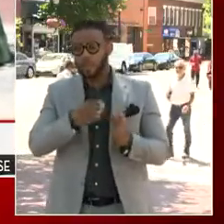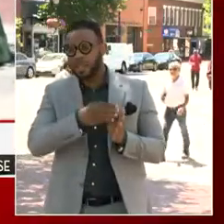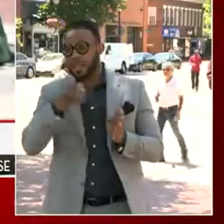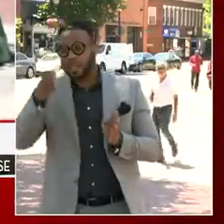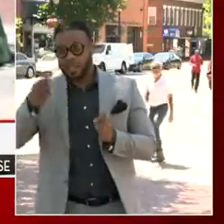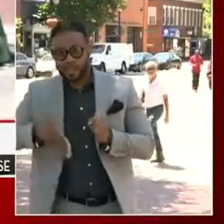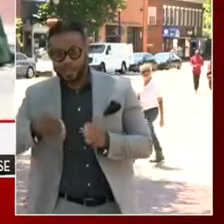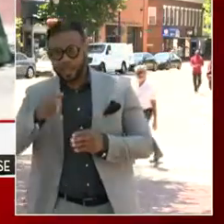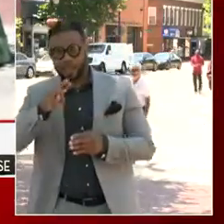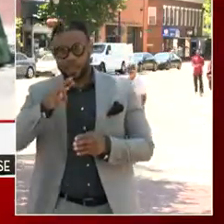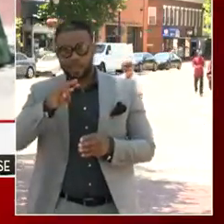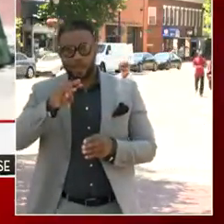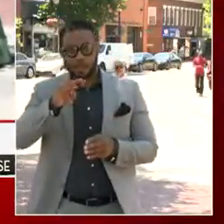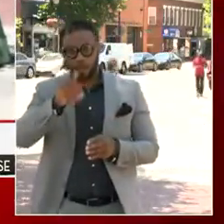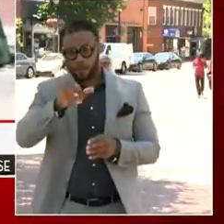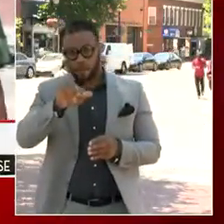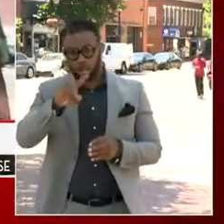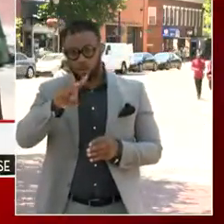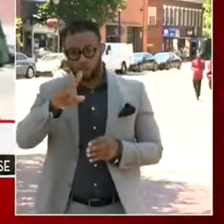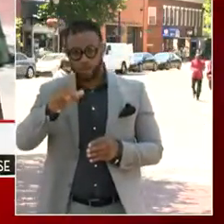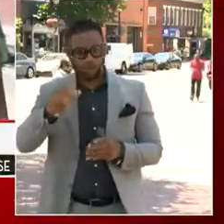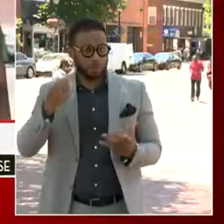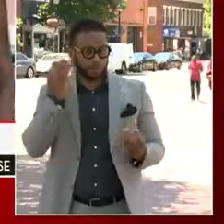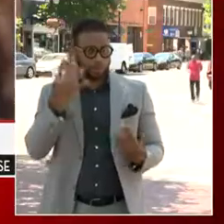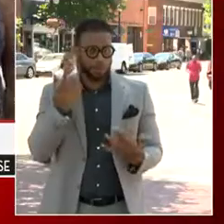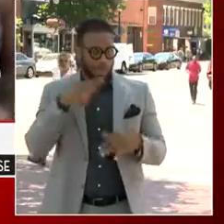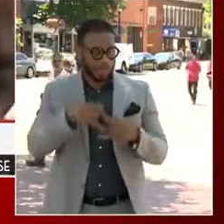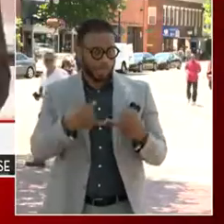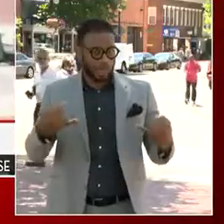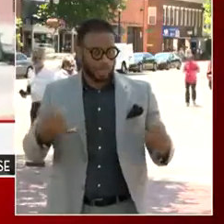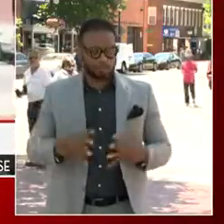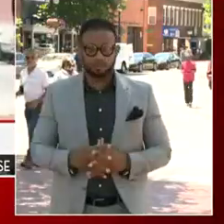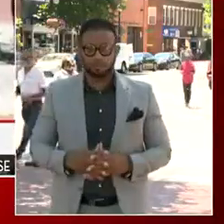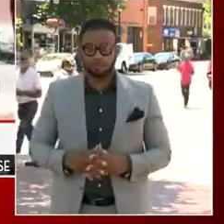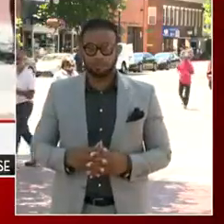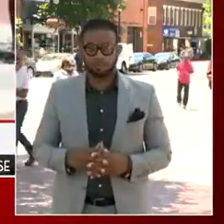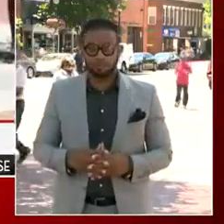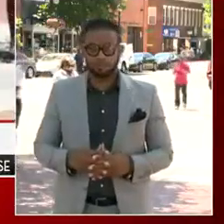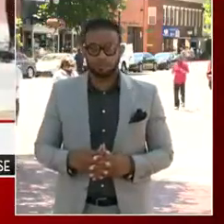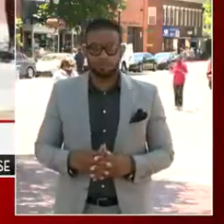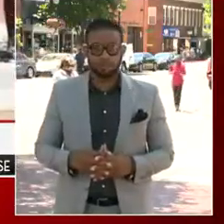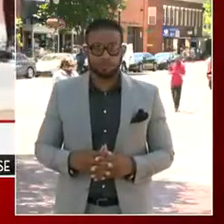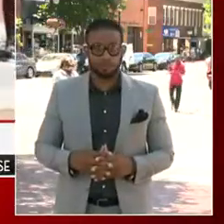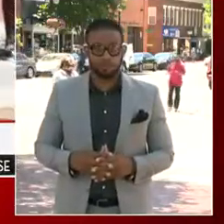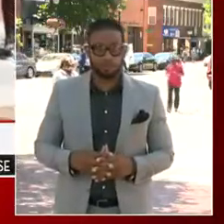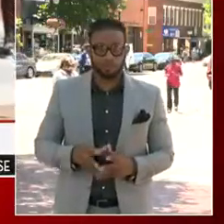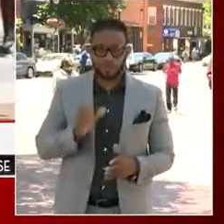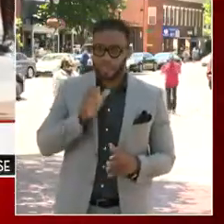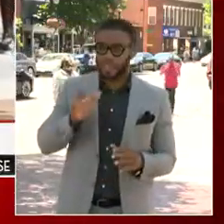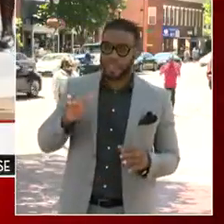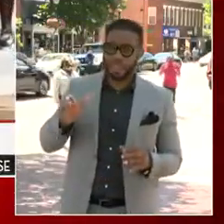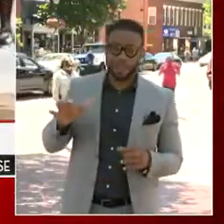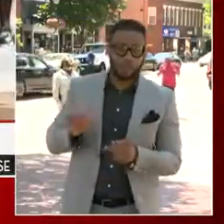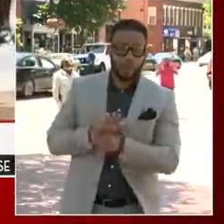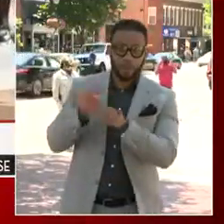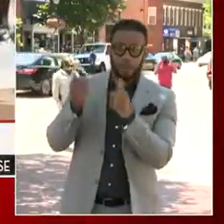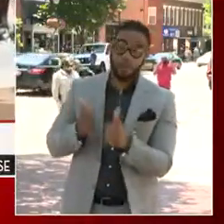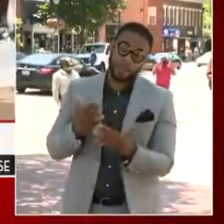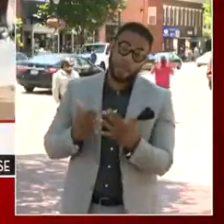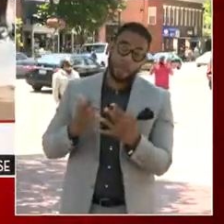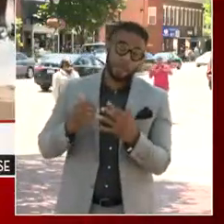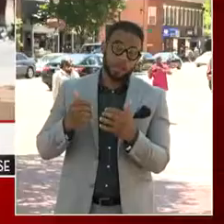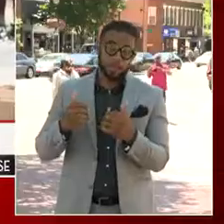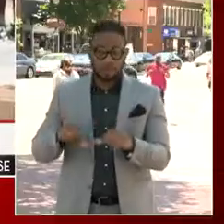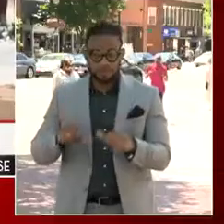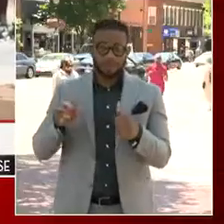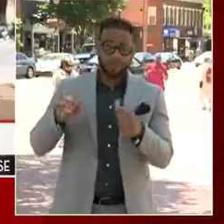end of FY23. So it's not completely down. It may go down and